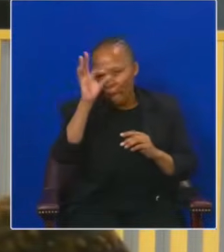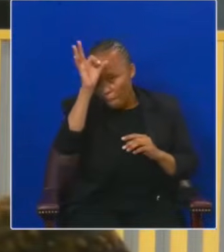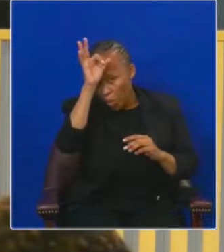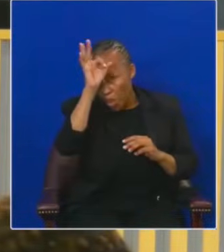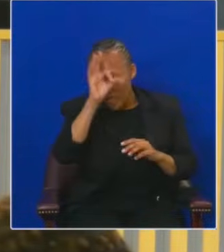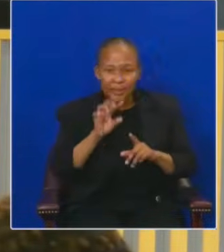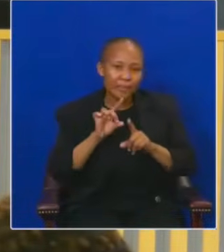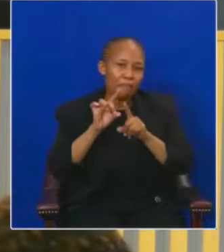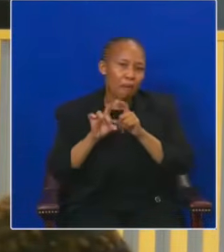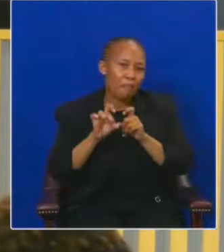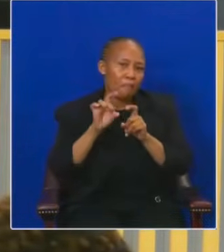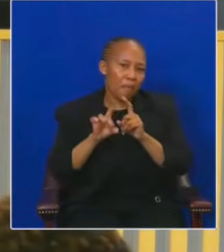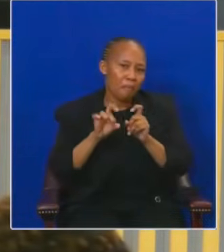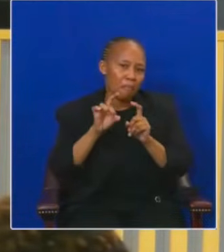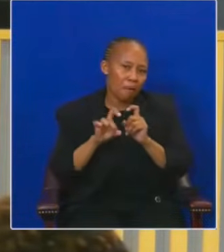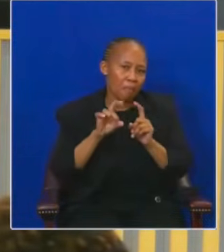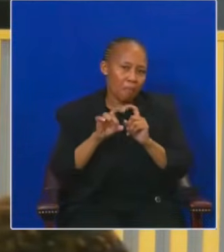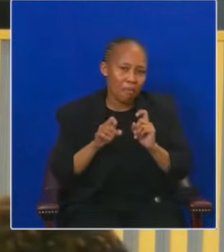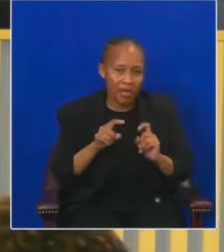Furthermore, the fact